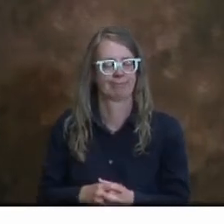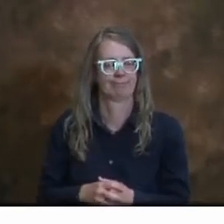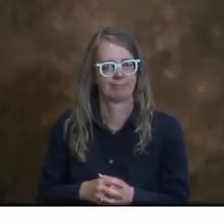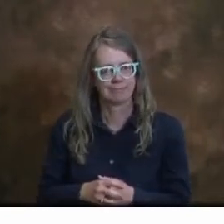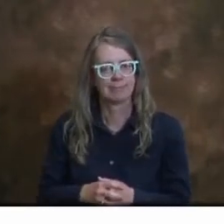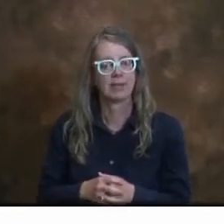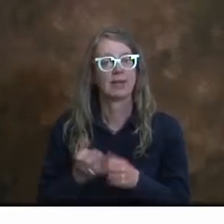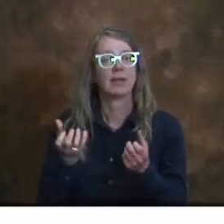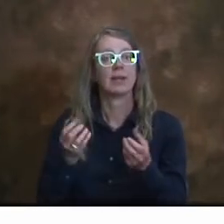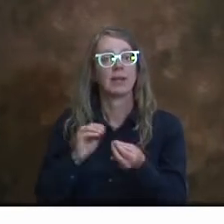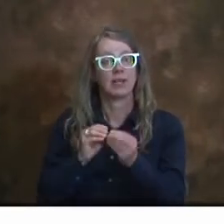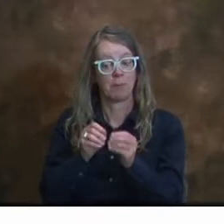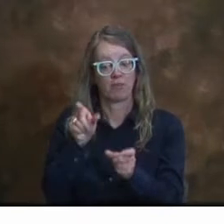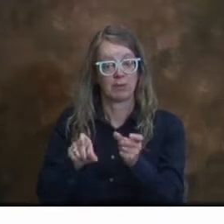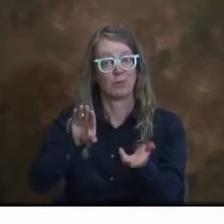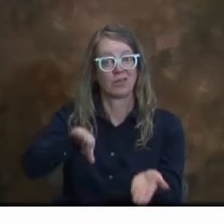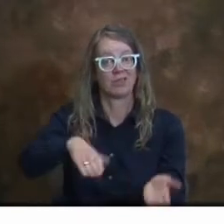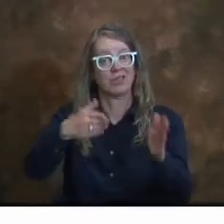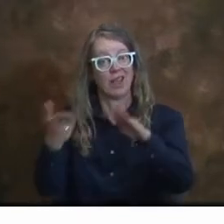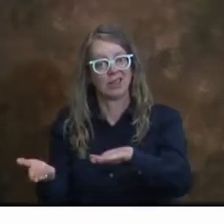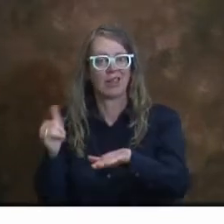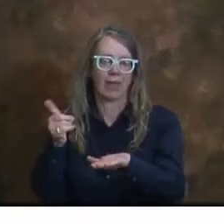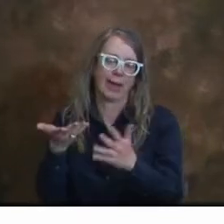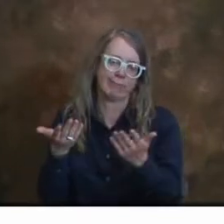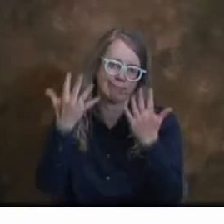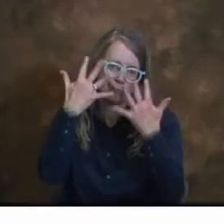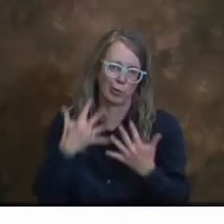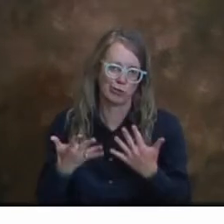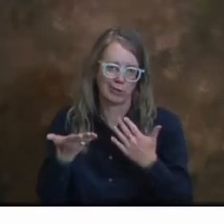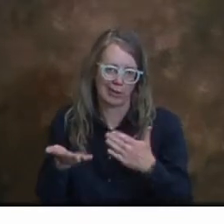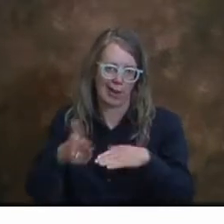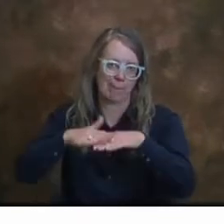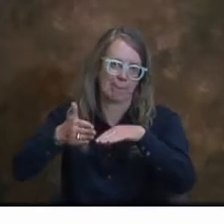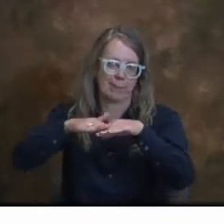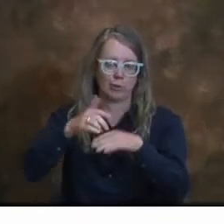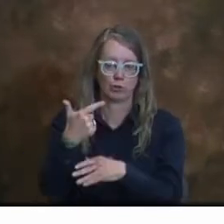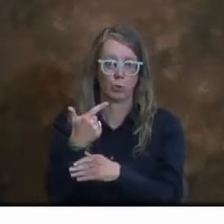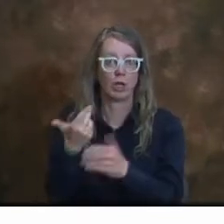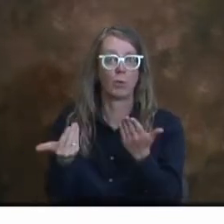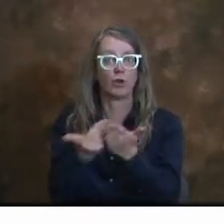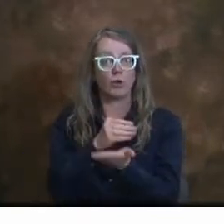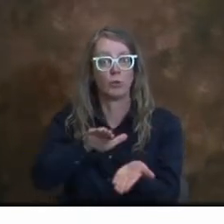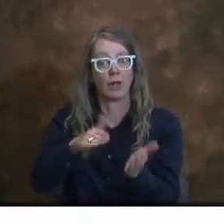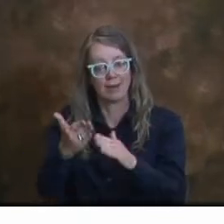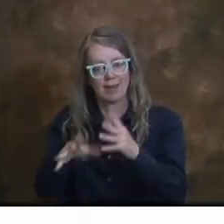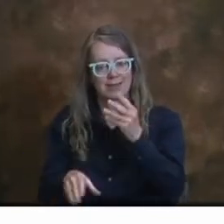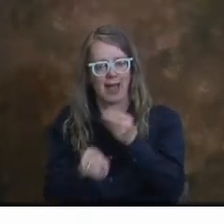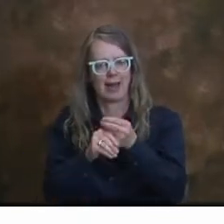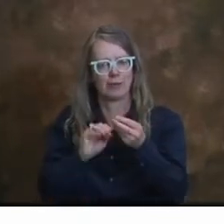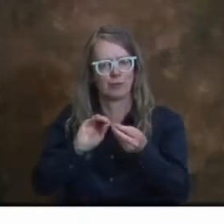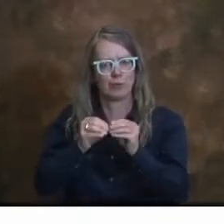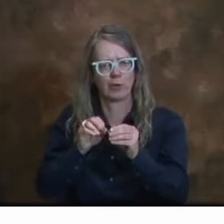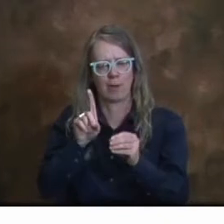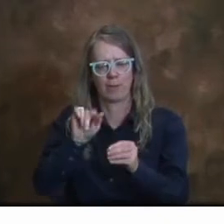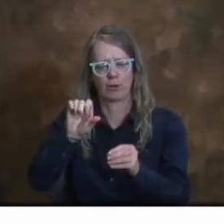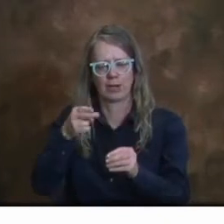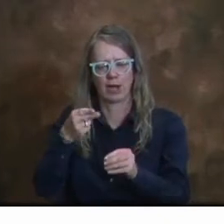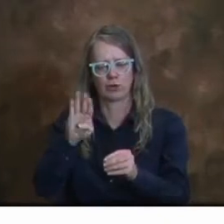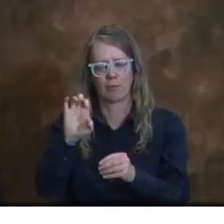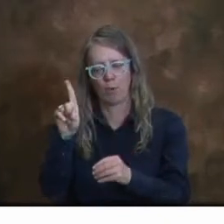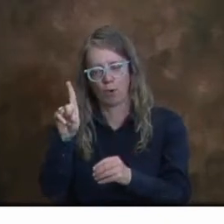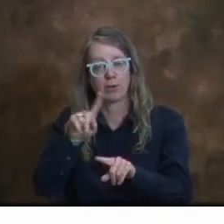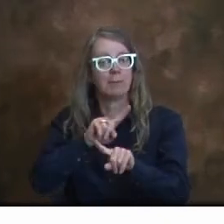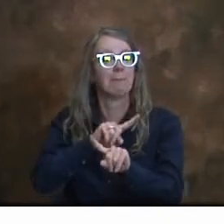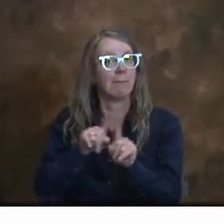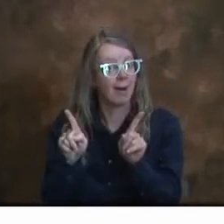Deaths, unfortunately, have increased. 21 new deaths were added to the dashboard. However, only 9 of those actually occurred in